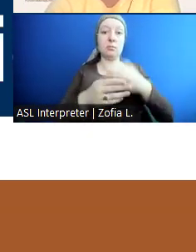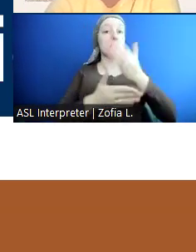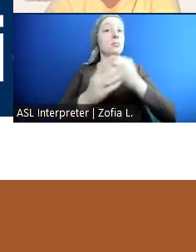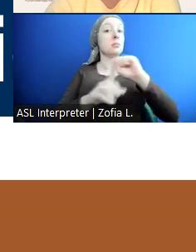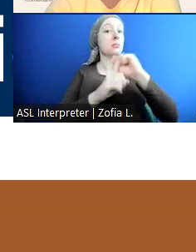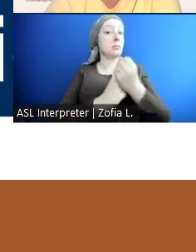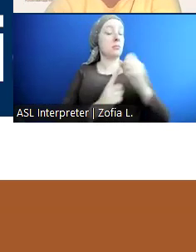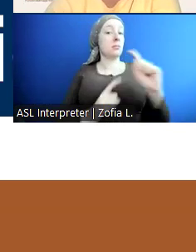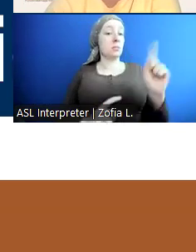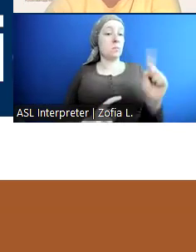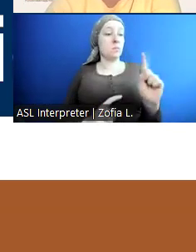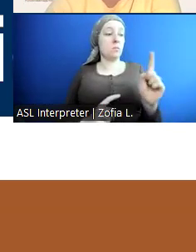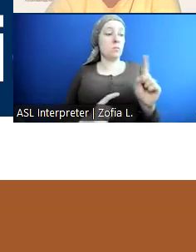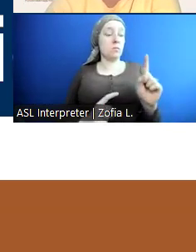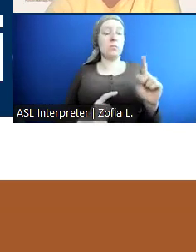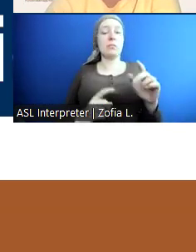you could be